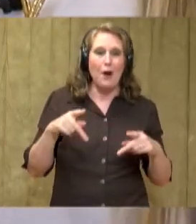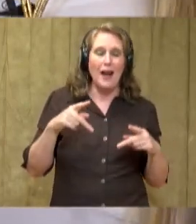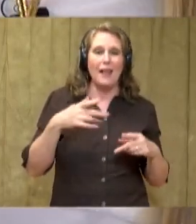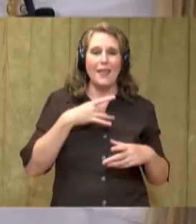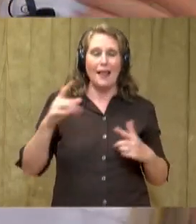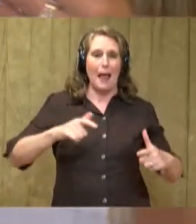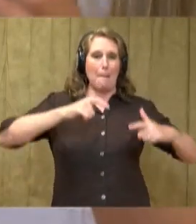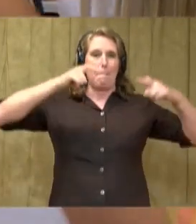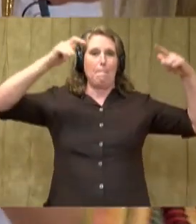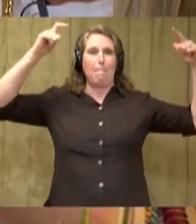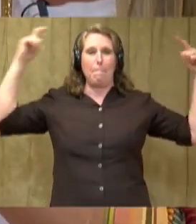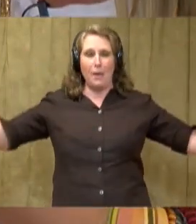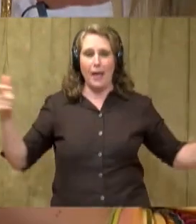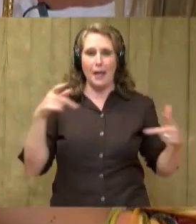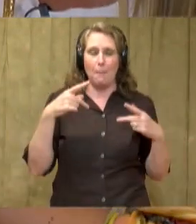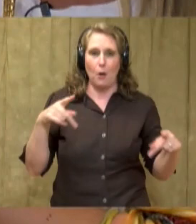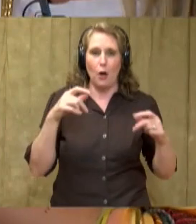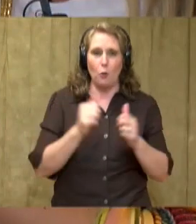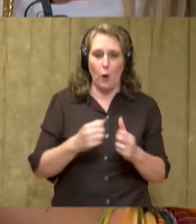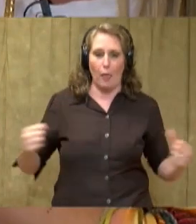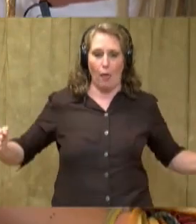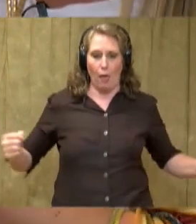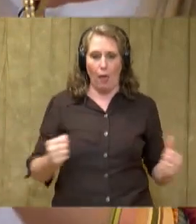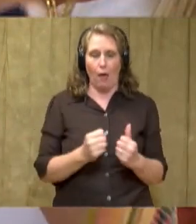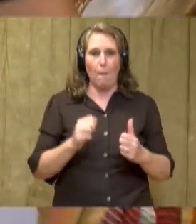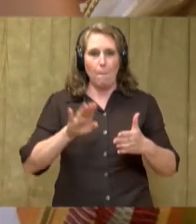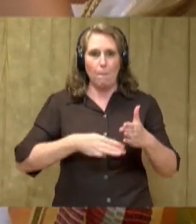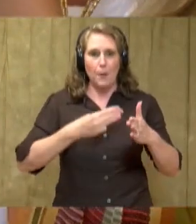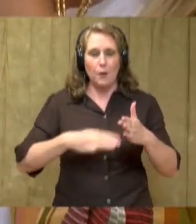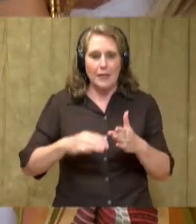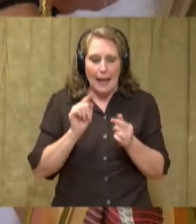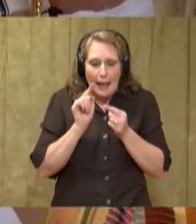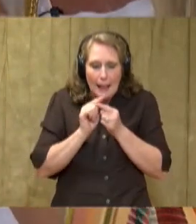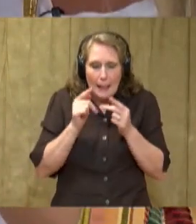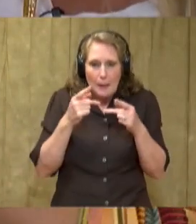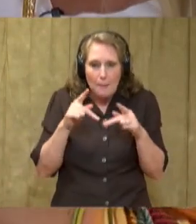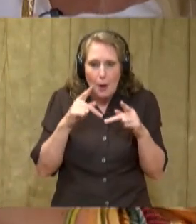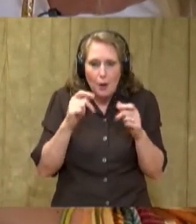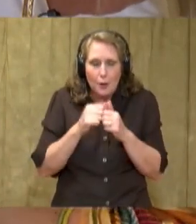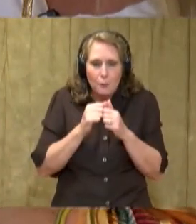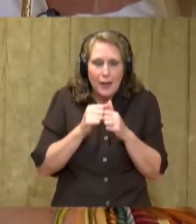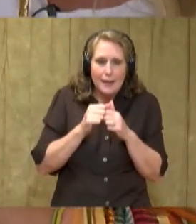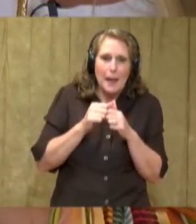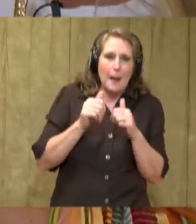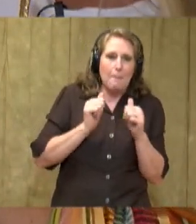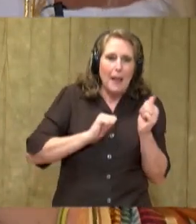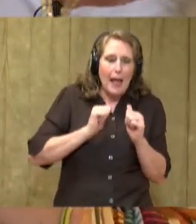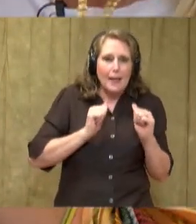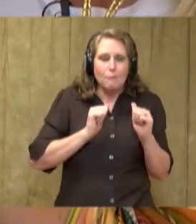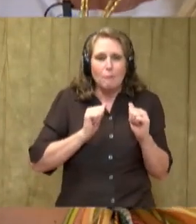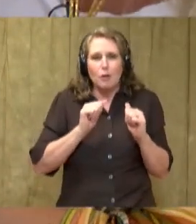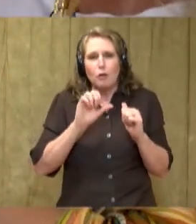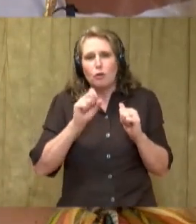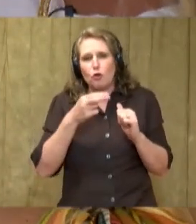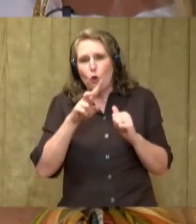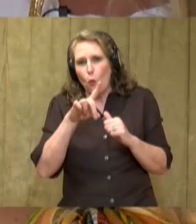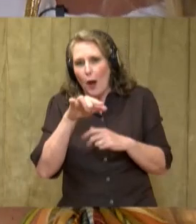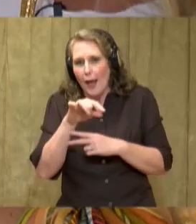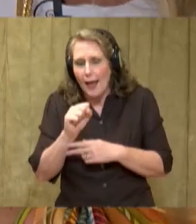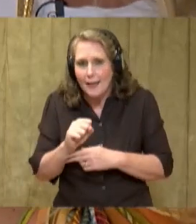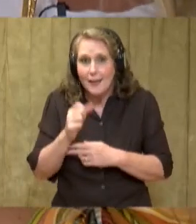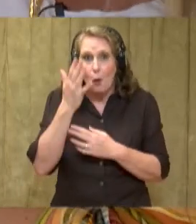big, gigantic parties with accordions and tiny little parties with charades. Why do dragons love